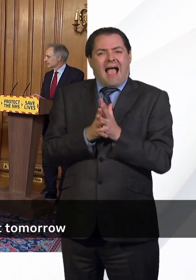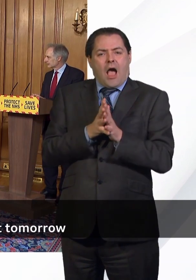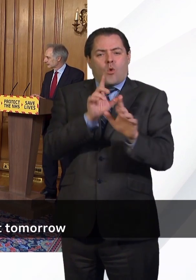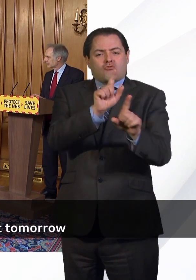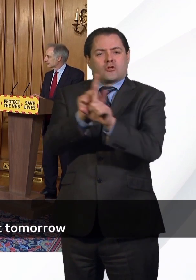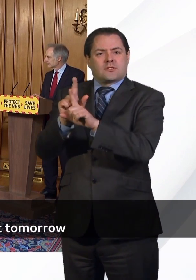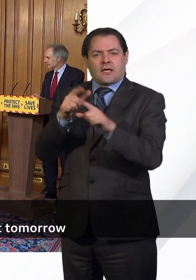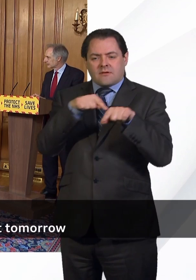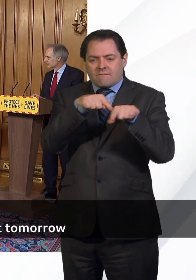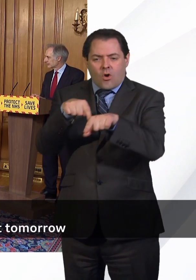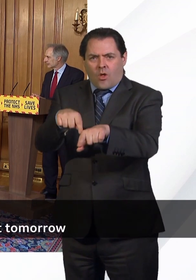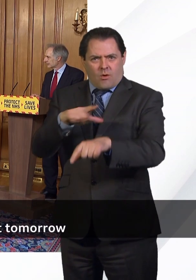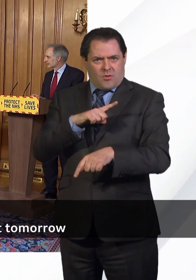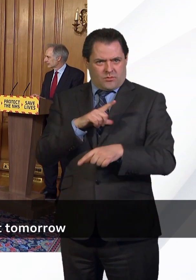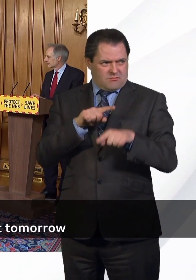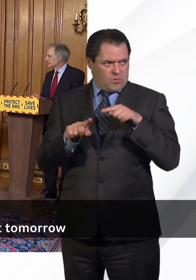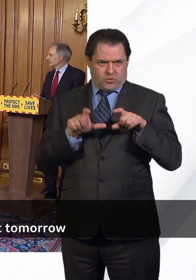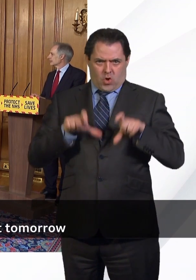possible.